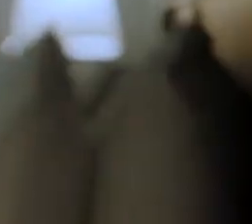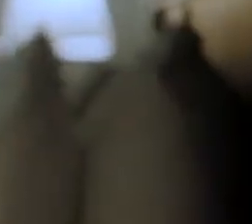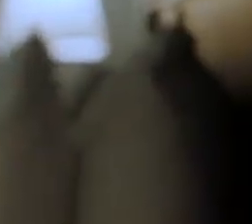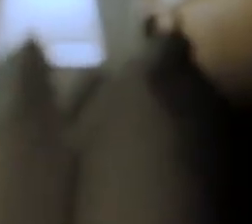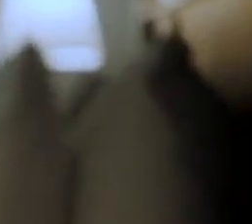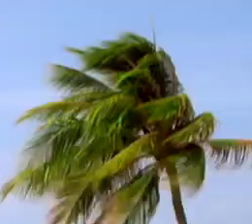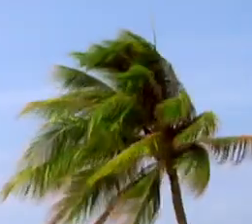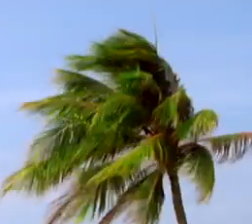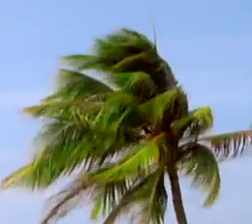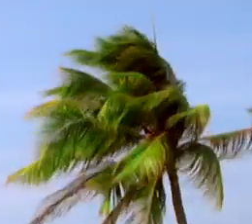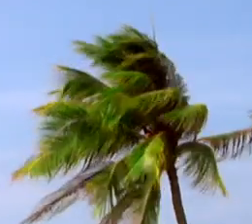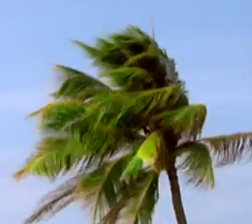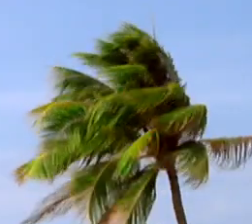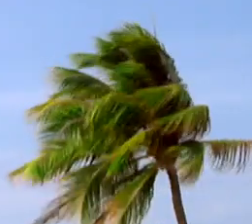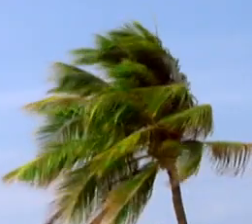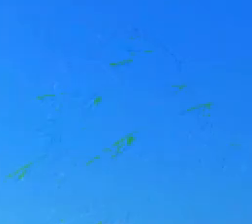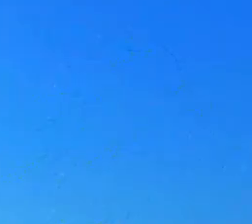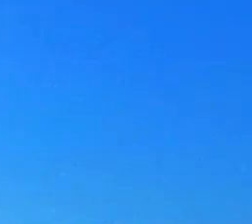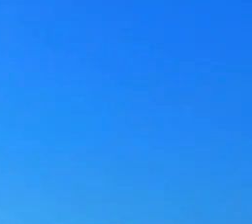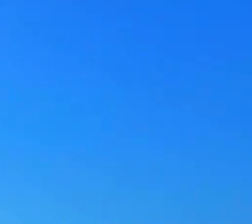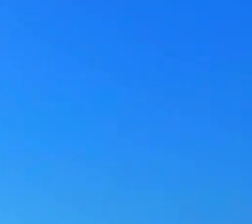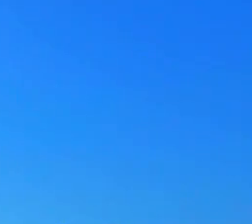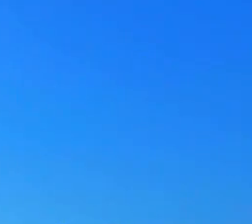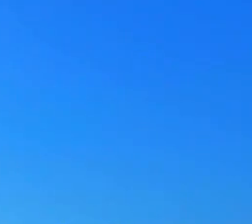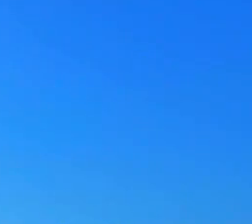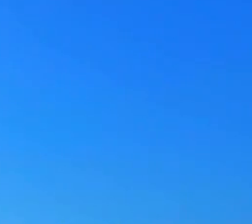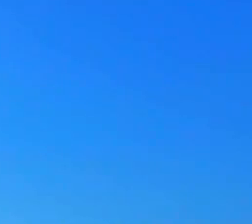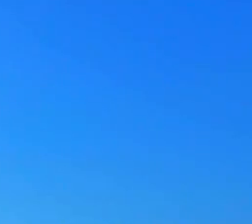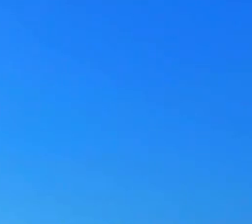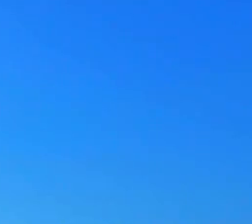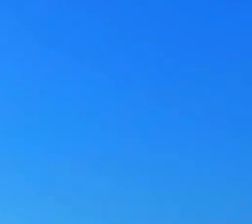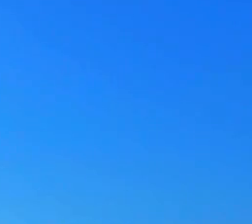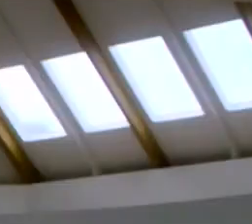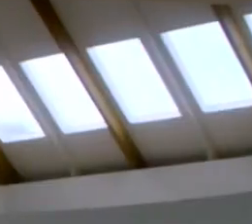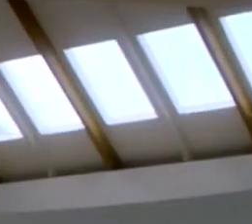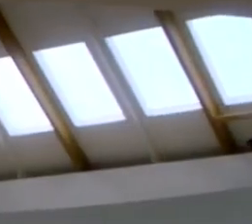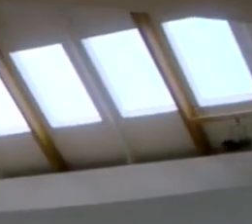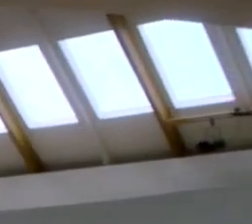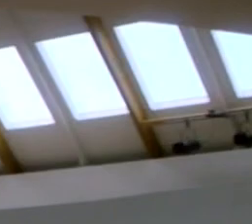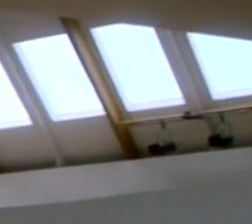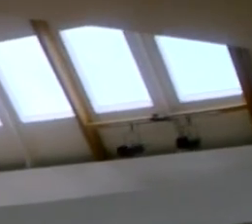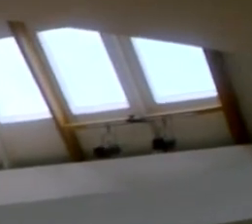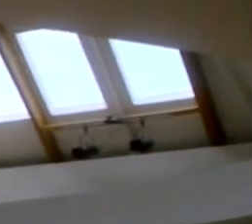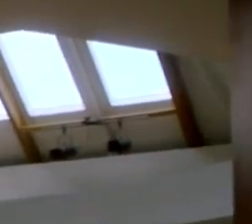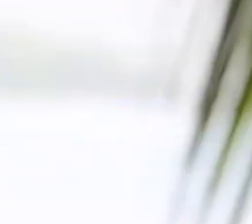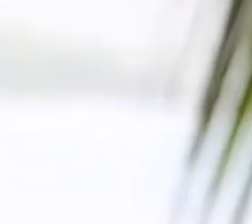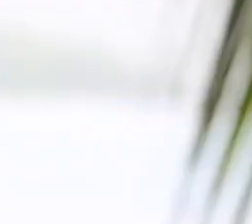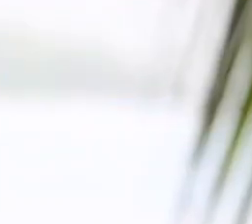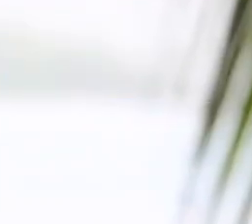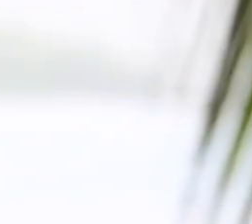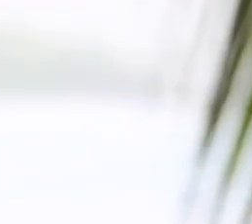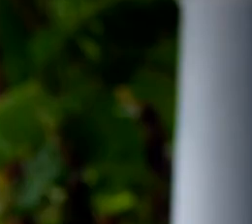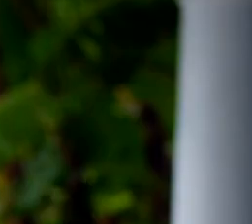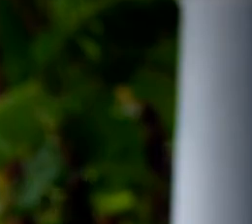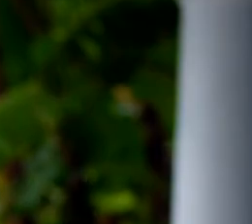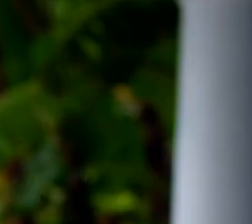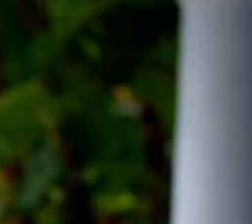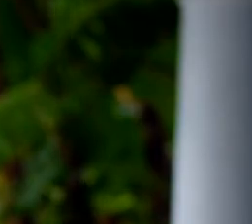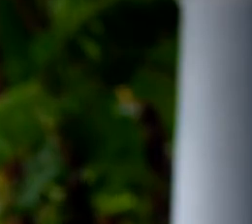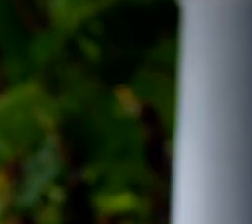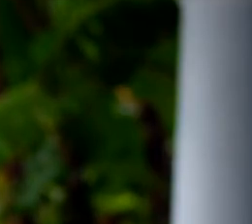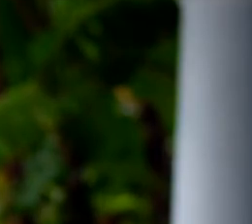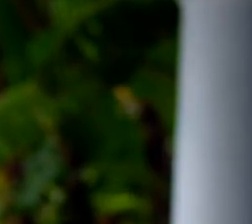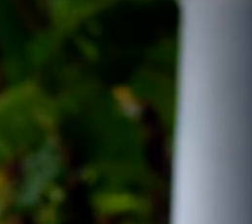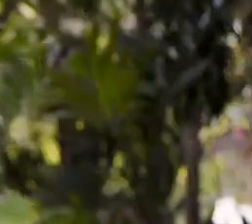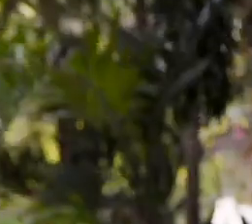better, so you can have the best experience. Come out and rediscover Jamaica. We are ready. We